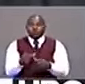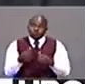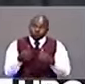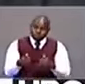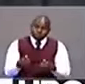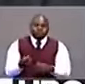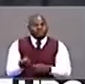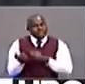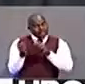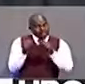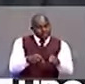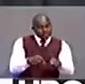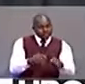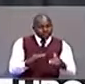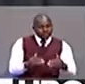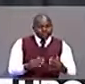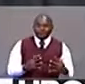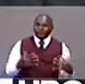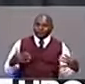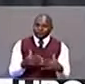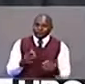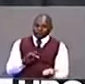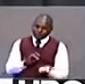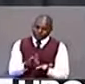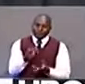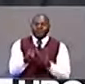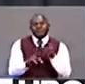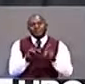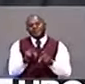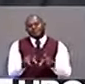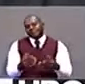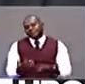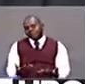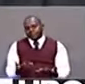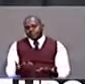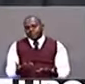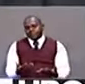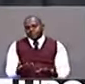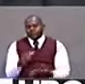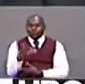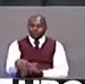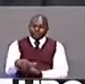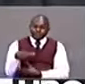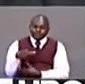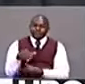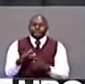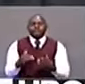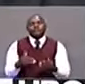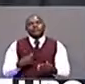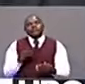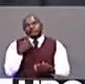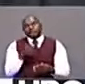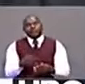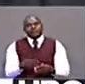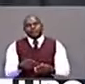they come in, and then they threaten to evict the people who are